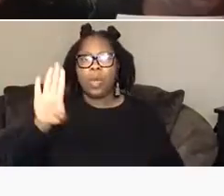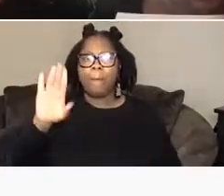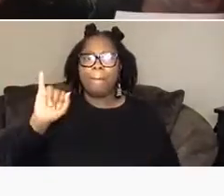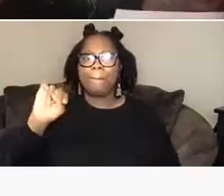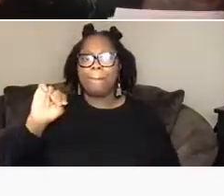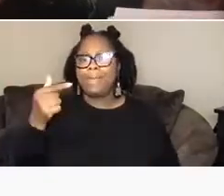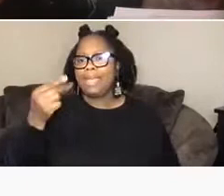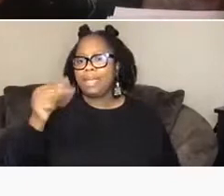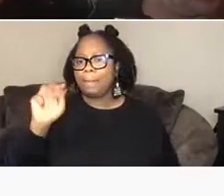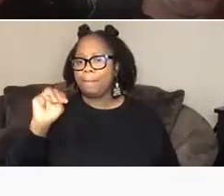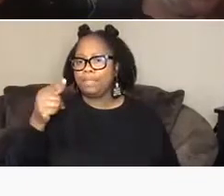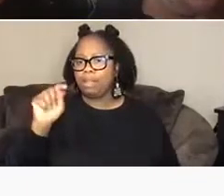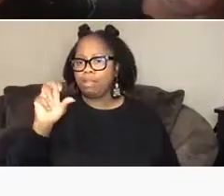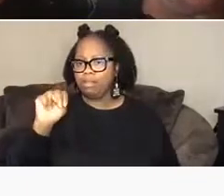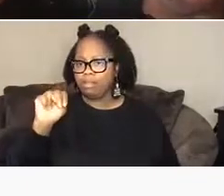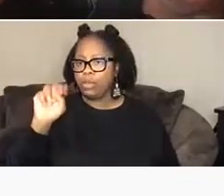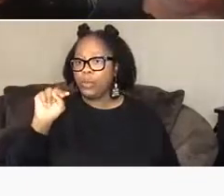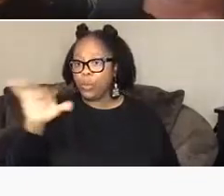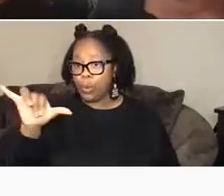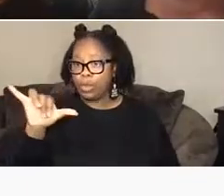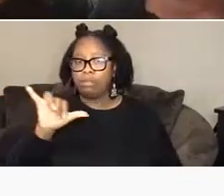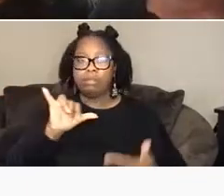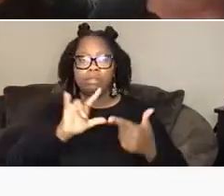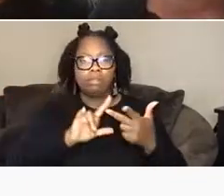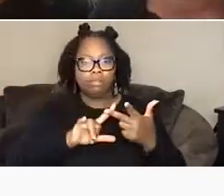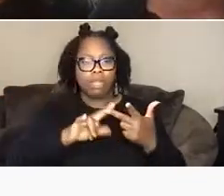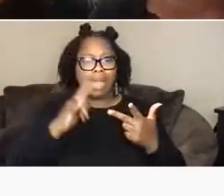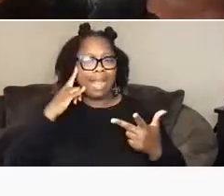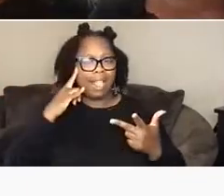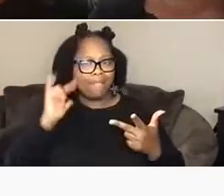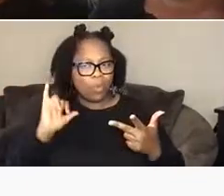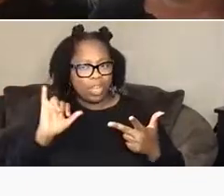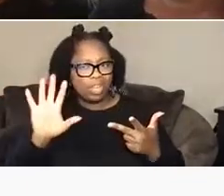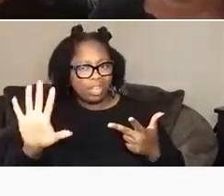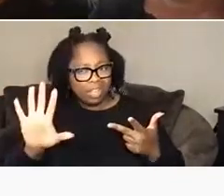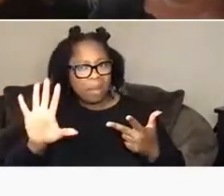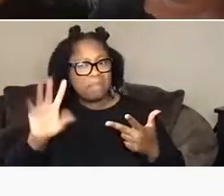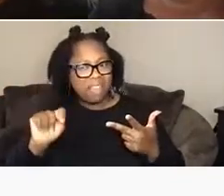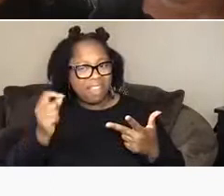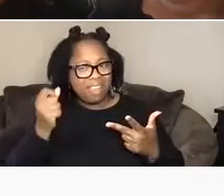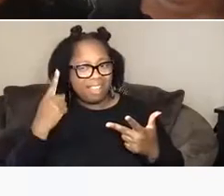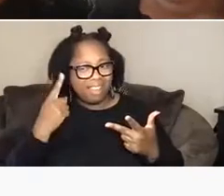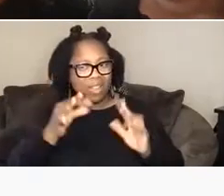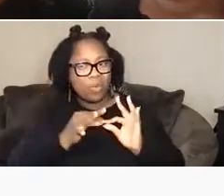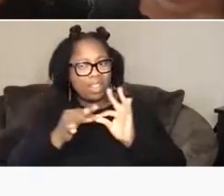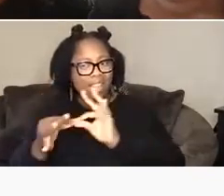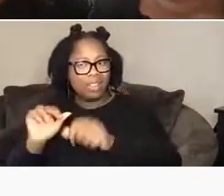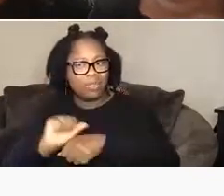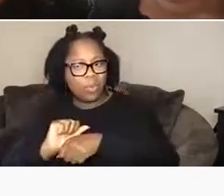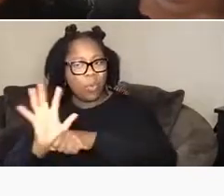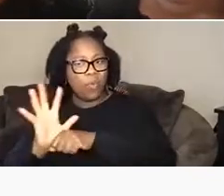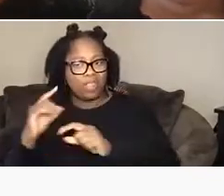New York, and in California, but in California in relation to the COVID crisis